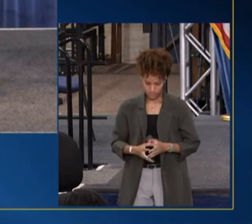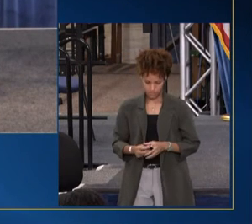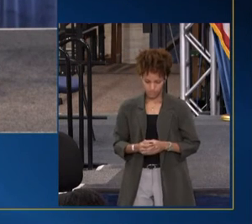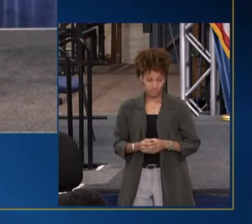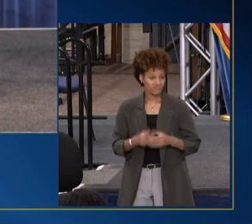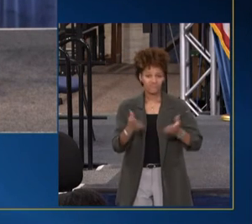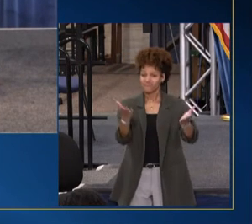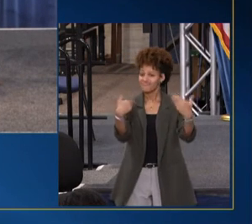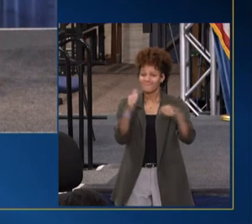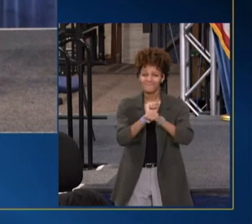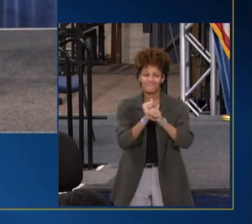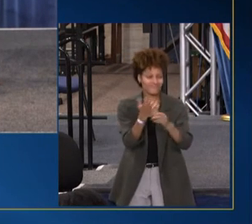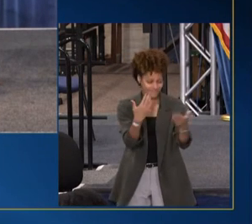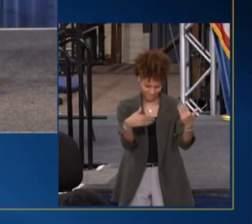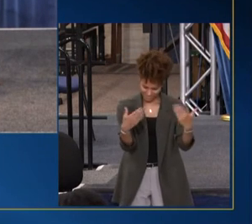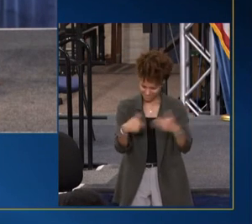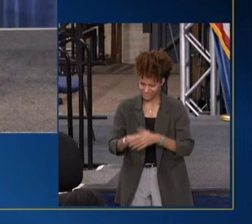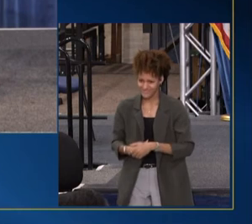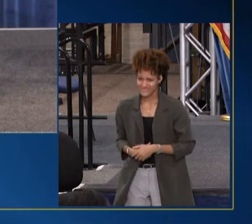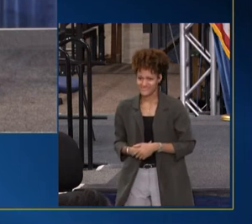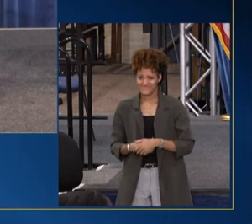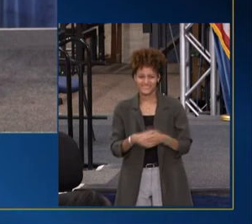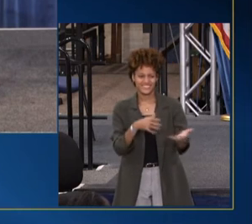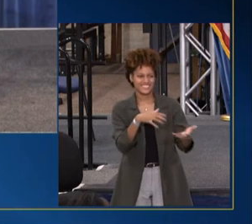Come do it, y'all.